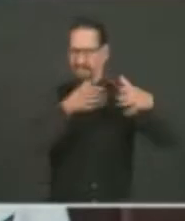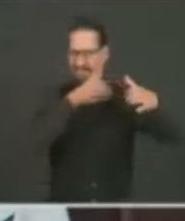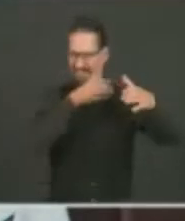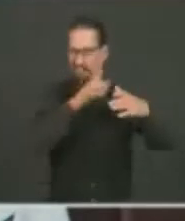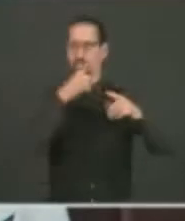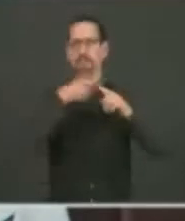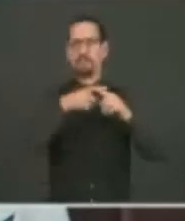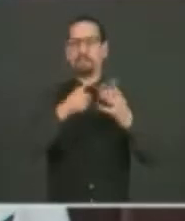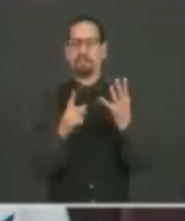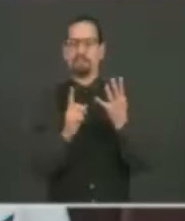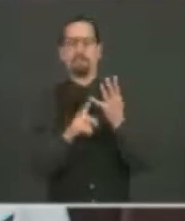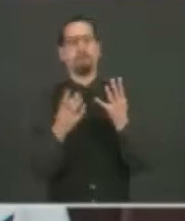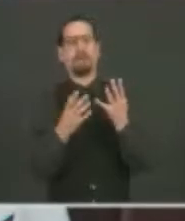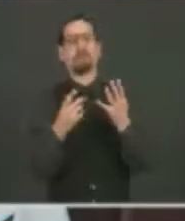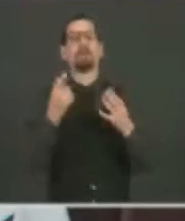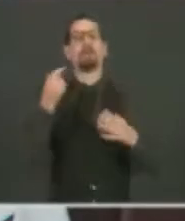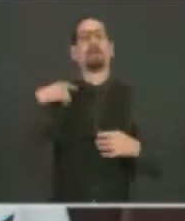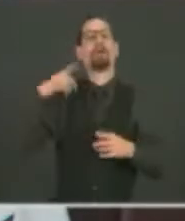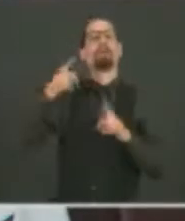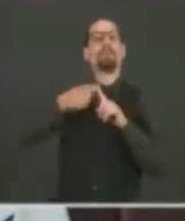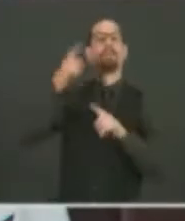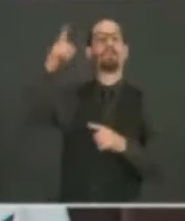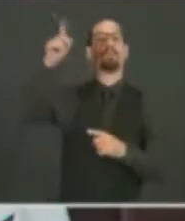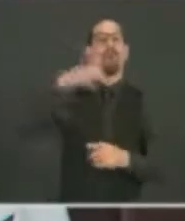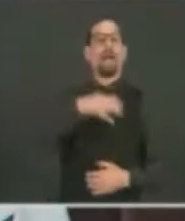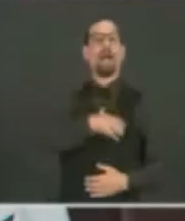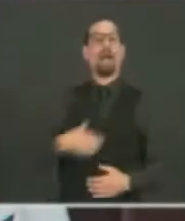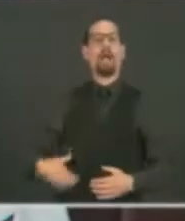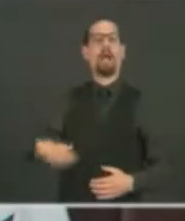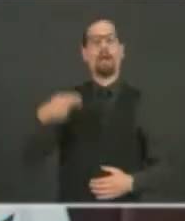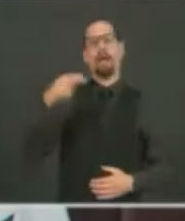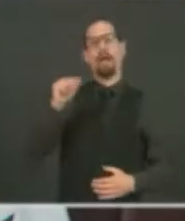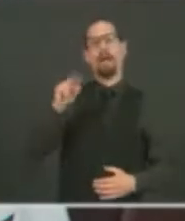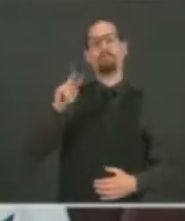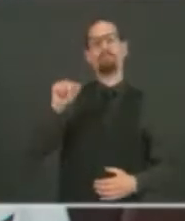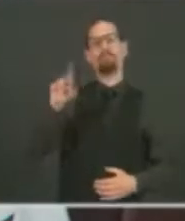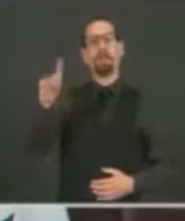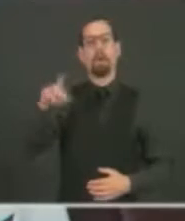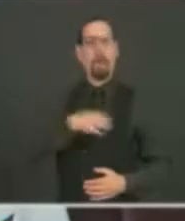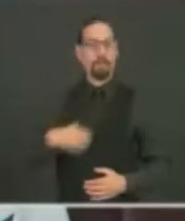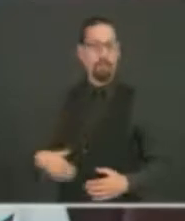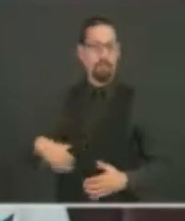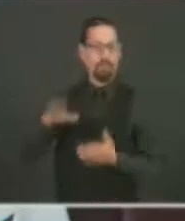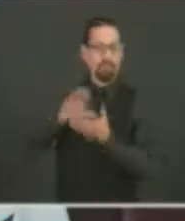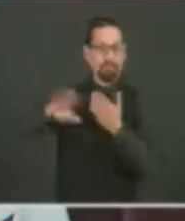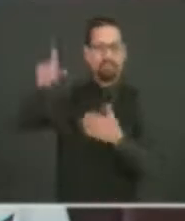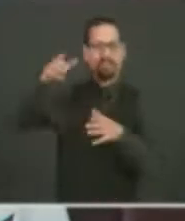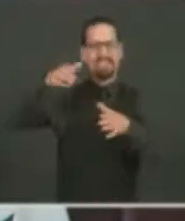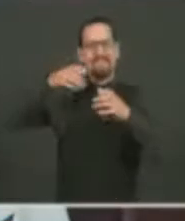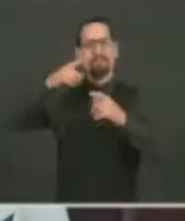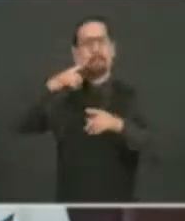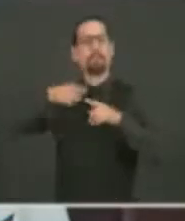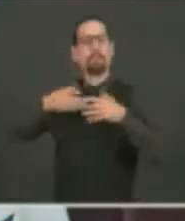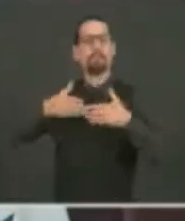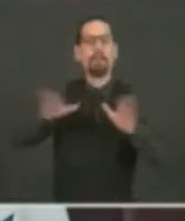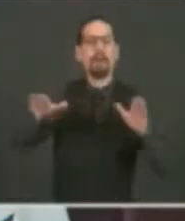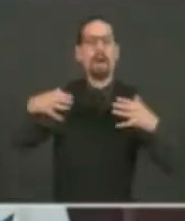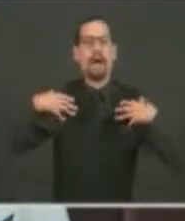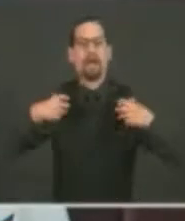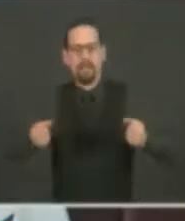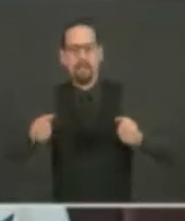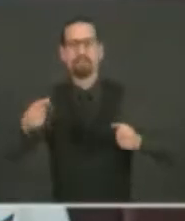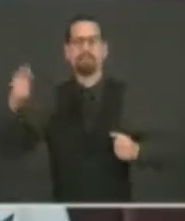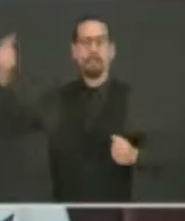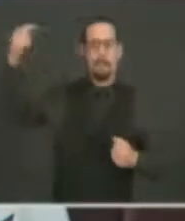encourage everybody to take a look at, we've put together a useful website with data on the effectiveness